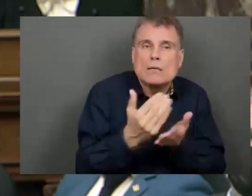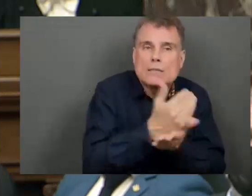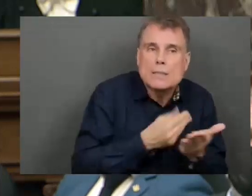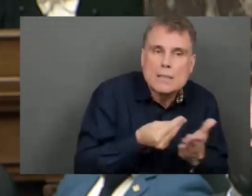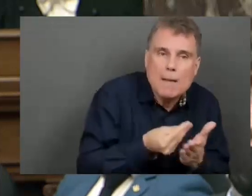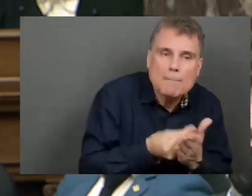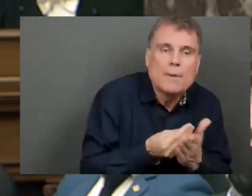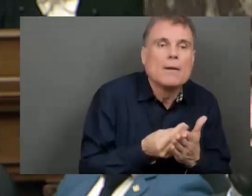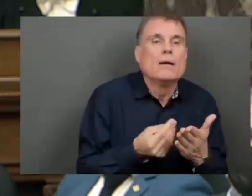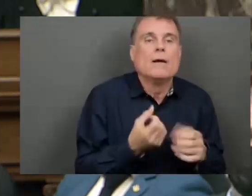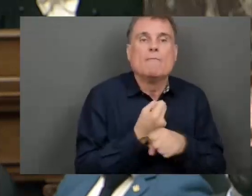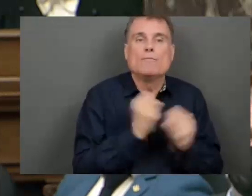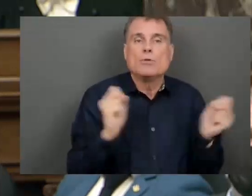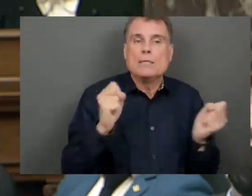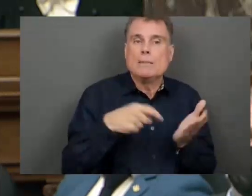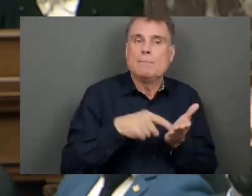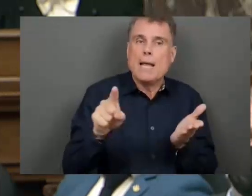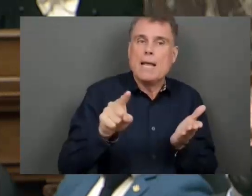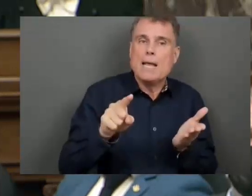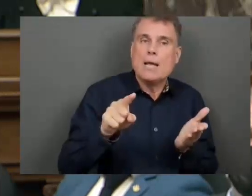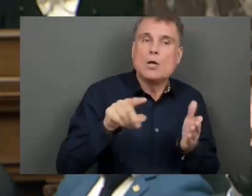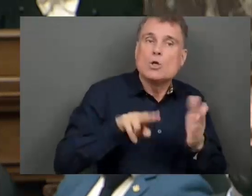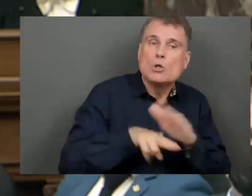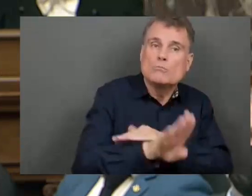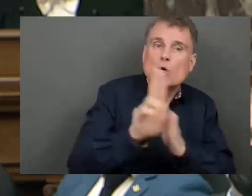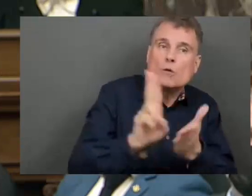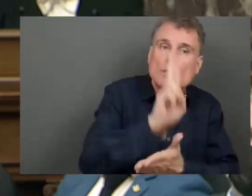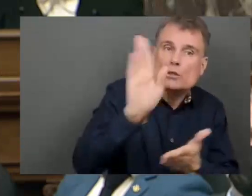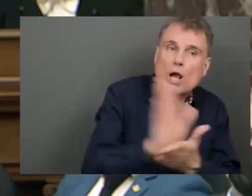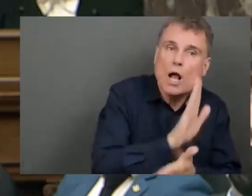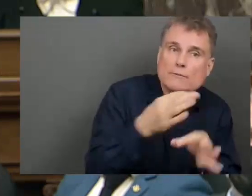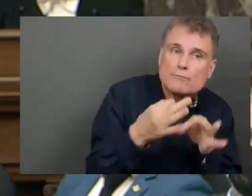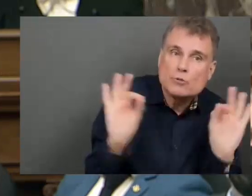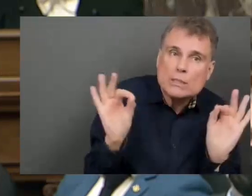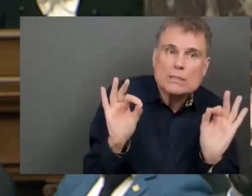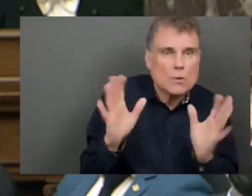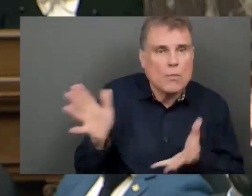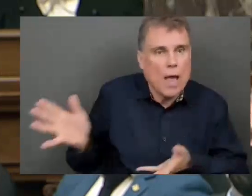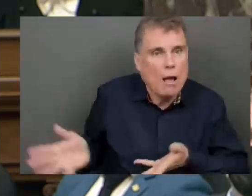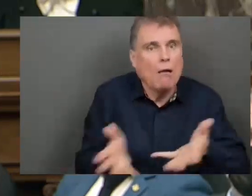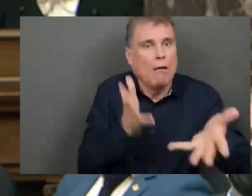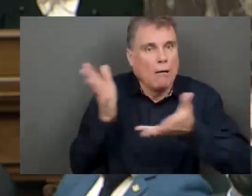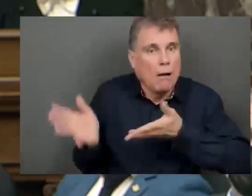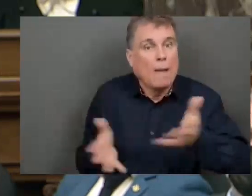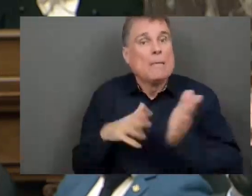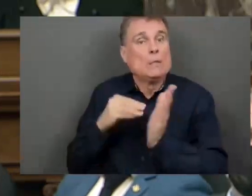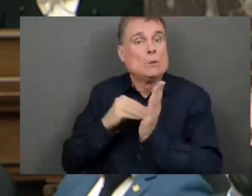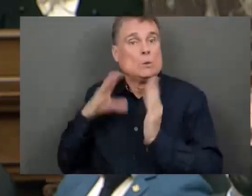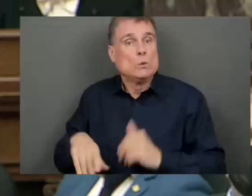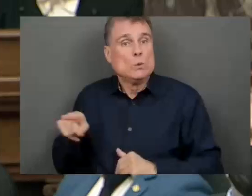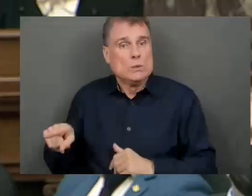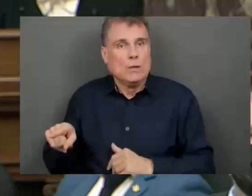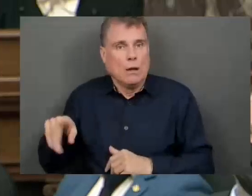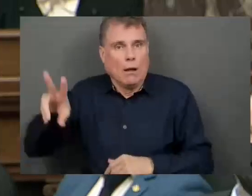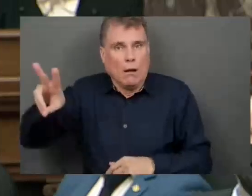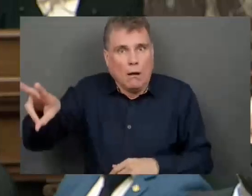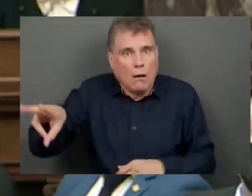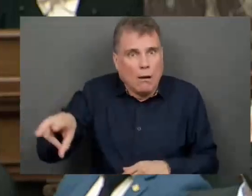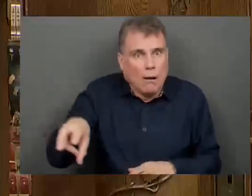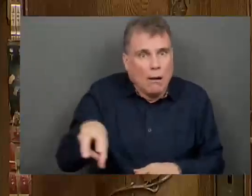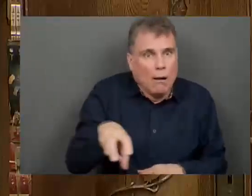university. This is all work to have young people exiting care be on their very best step and make life more affordable for them.